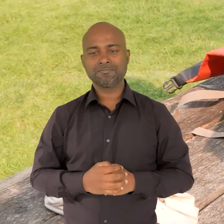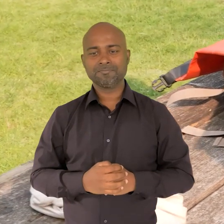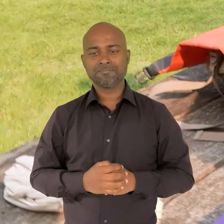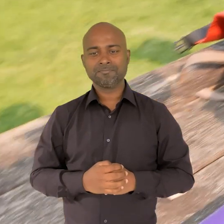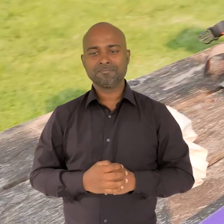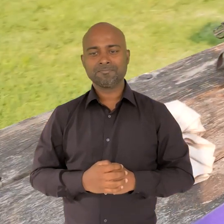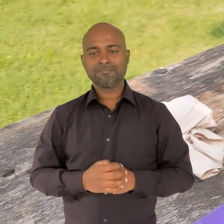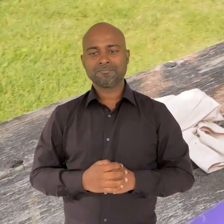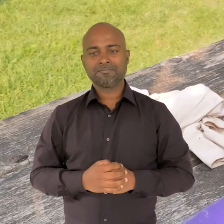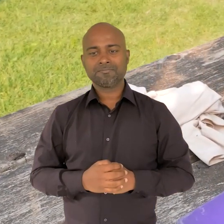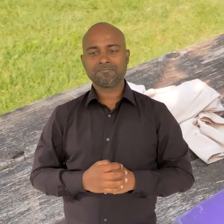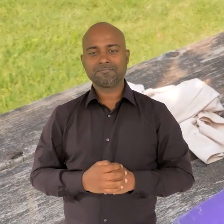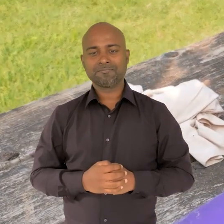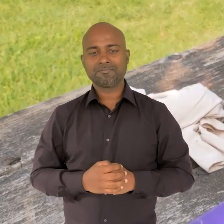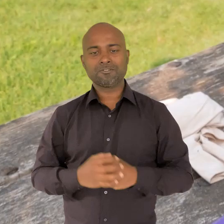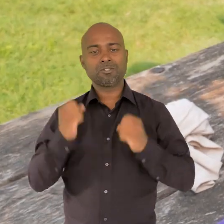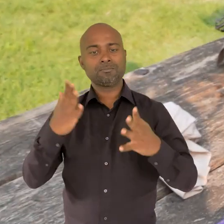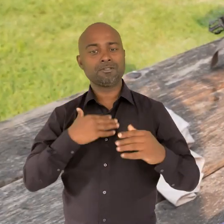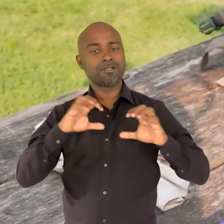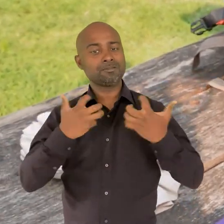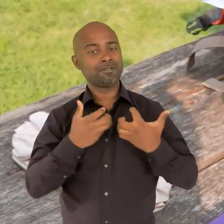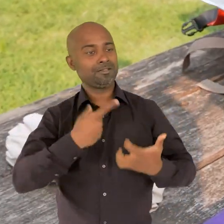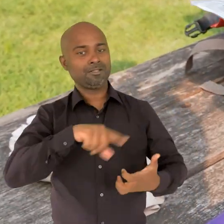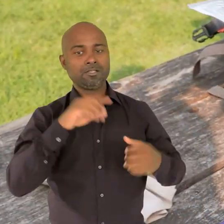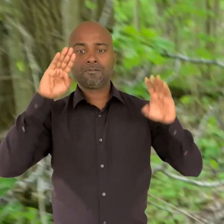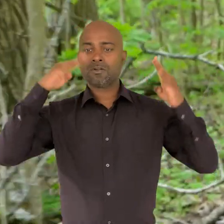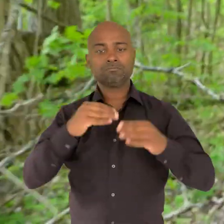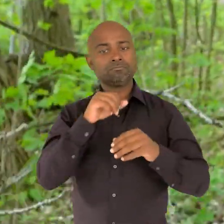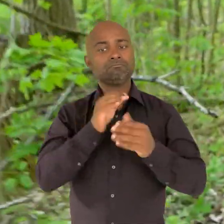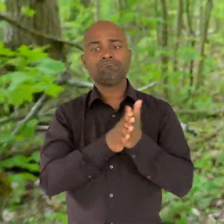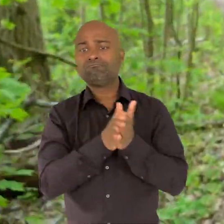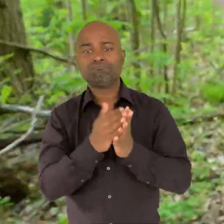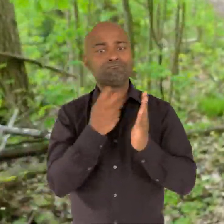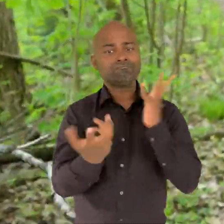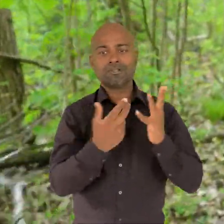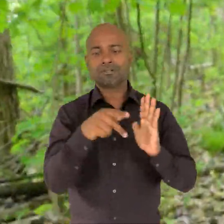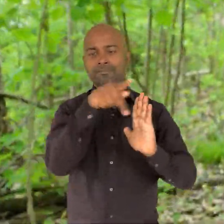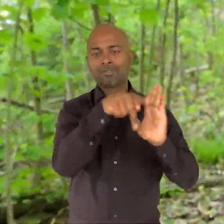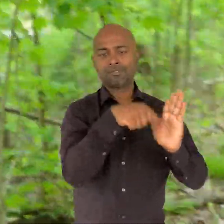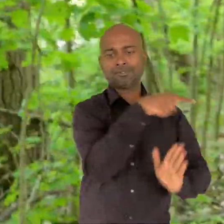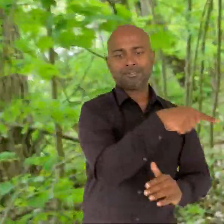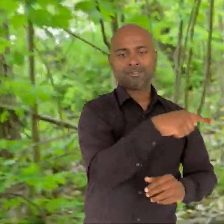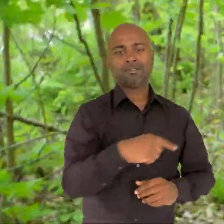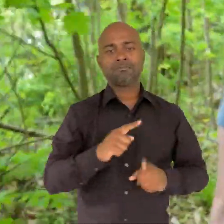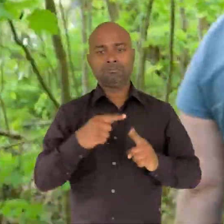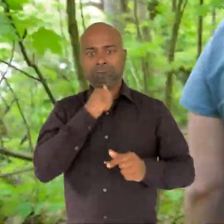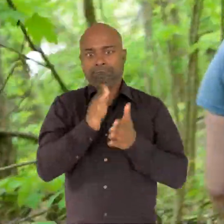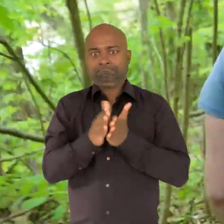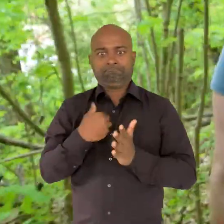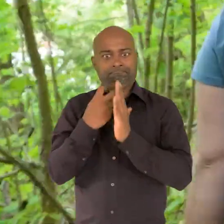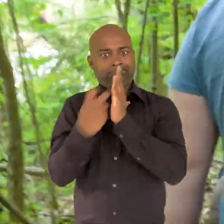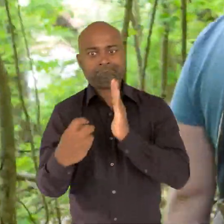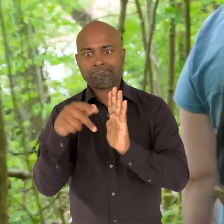providing protection. A lot of my classmates have focused a lot on policy. I've never been really